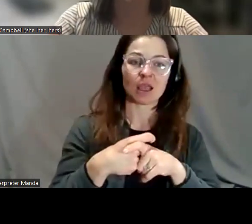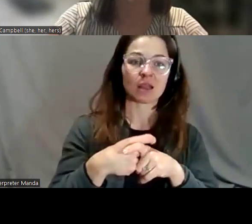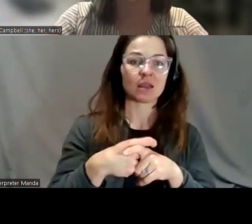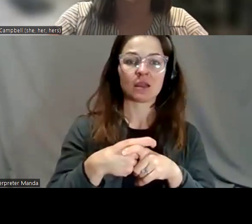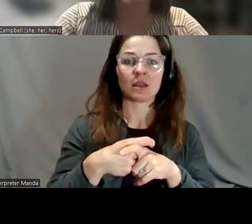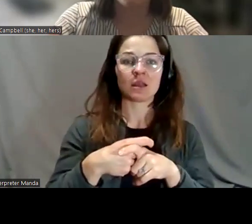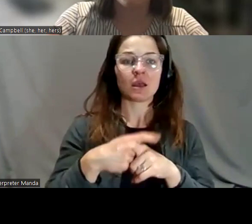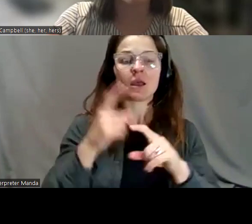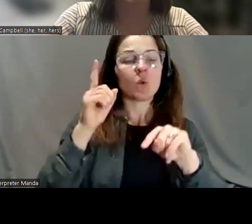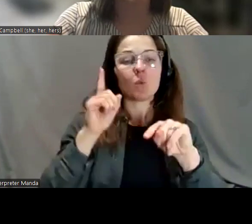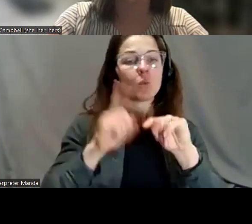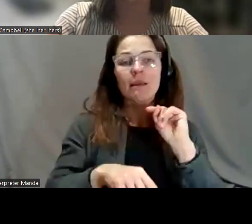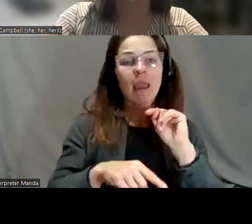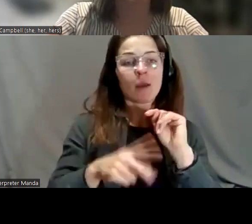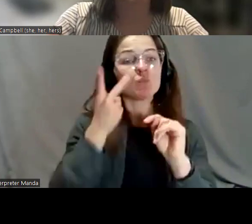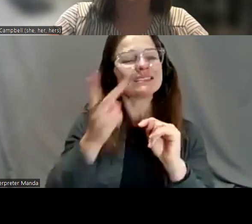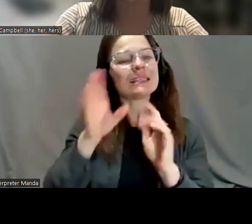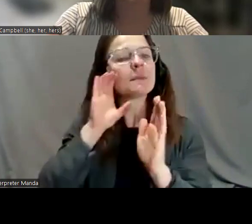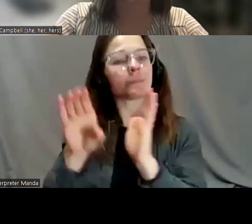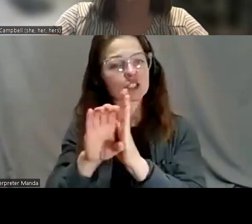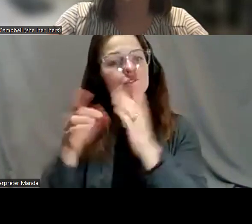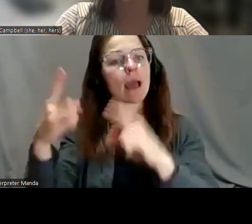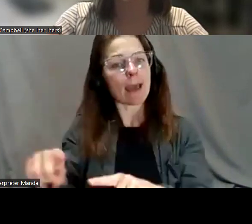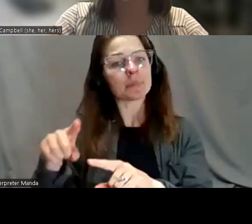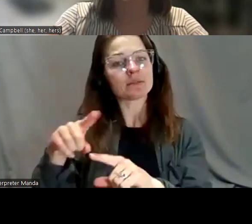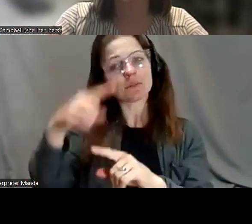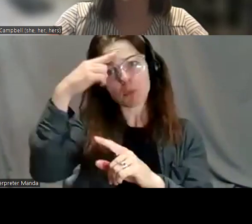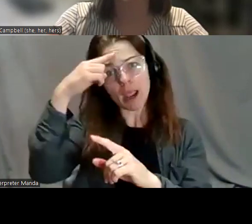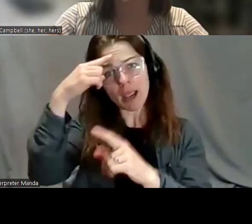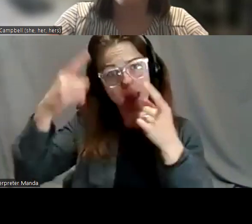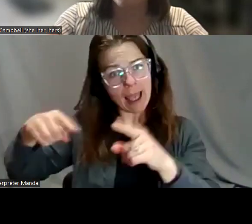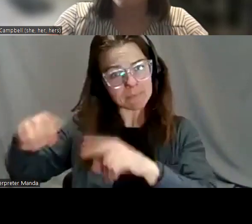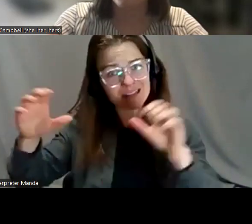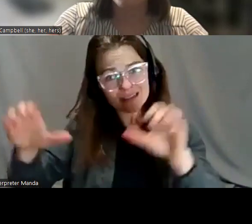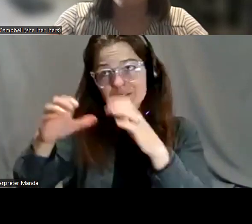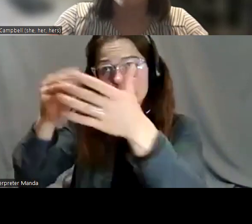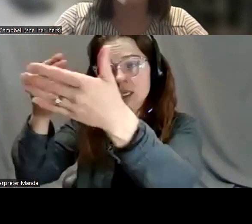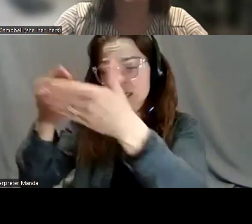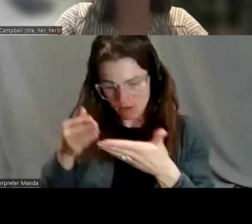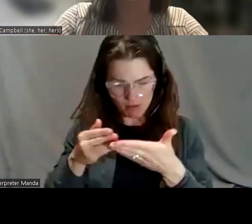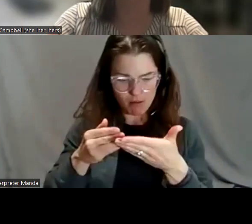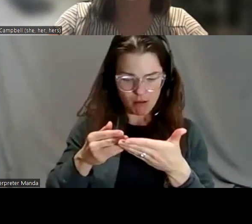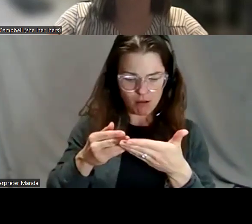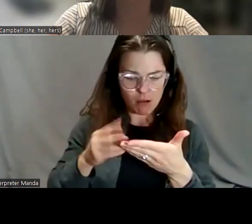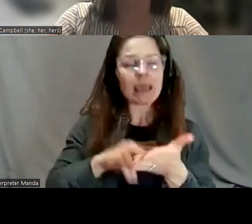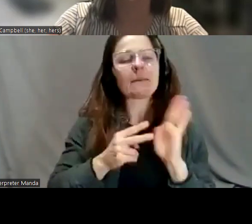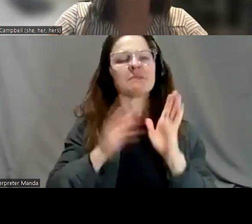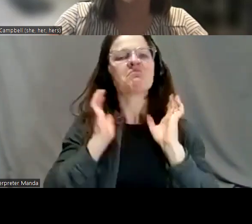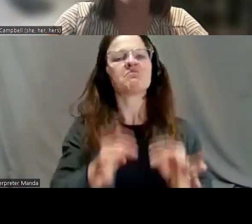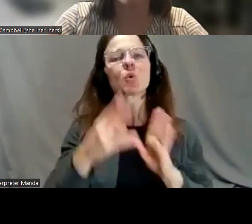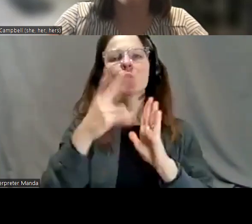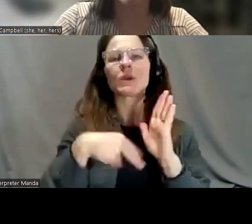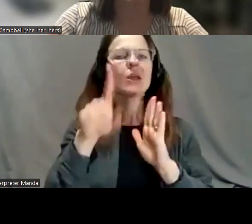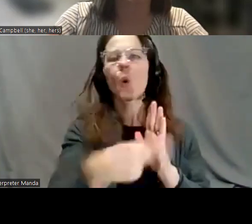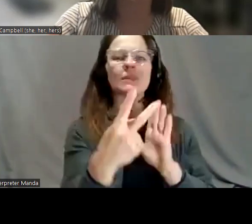what we see in the pictures of what happens in the brain, we cannot simply say that, oh, reading is only